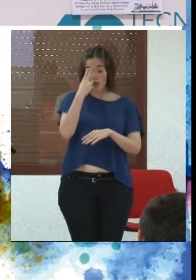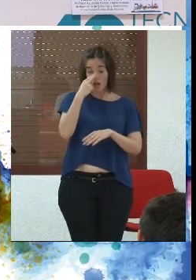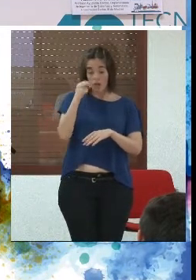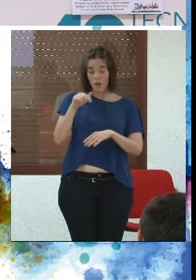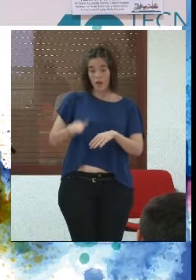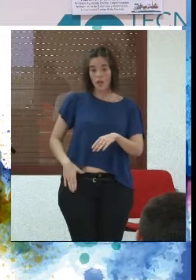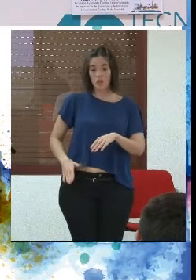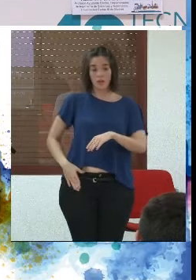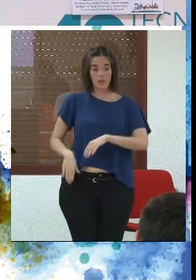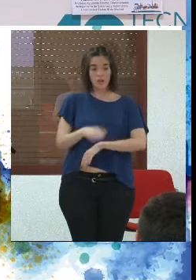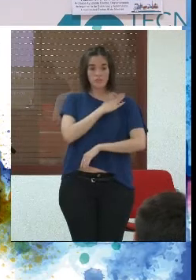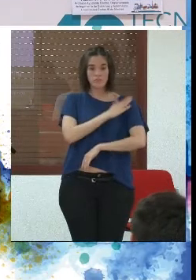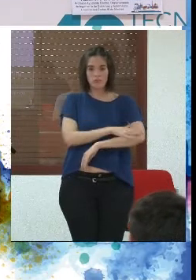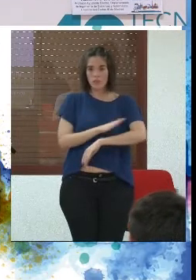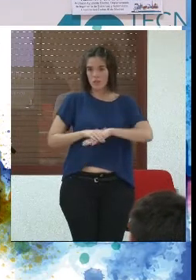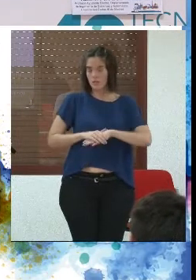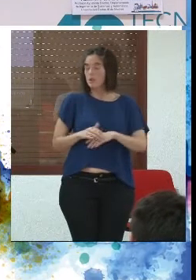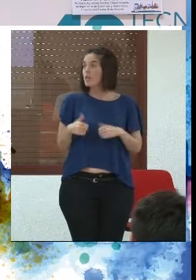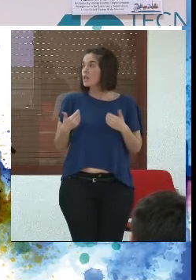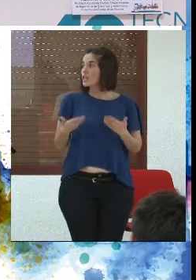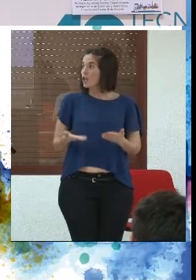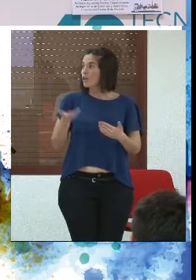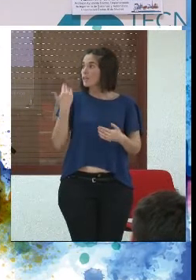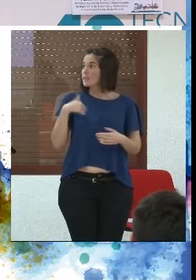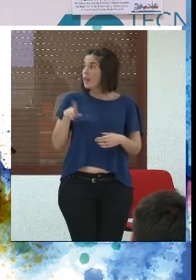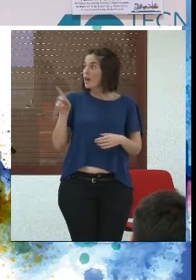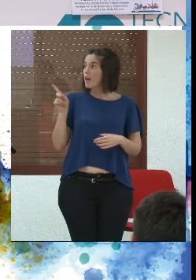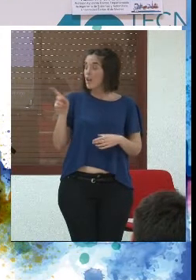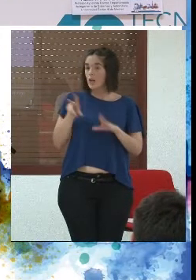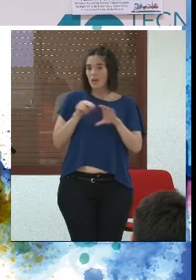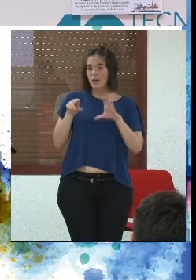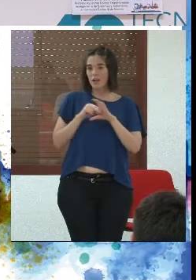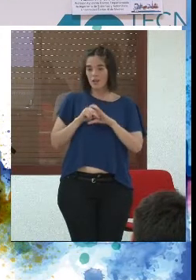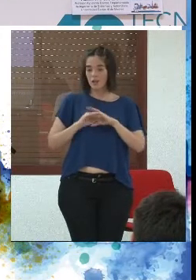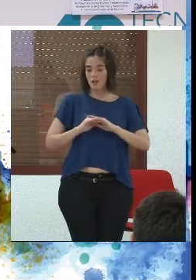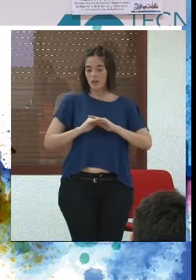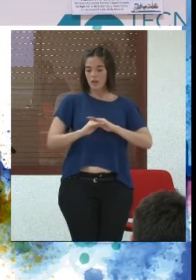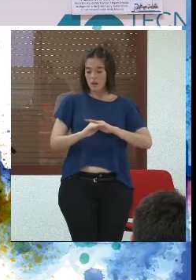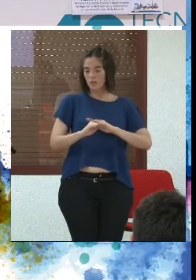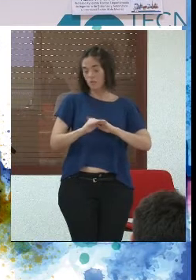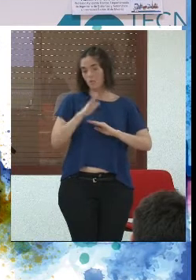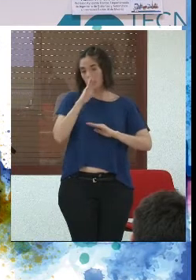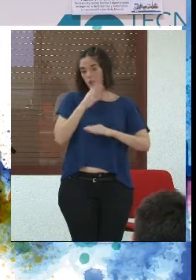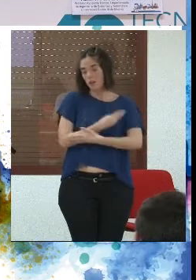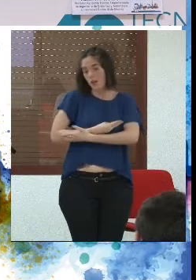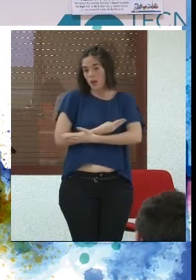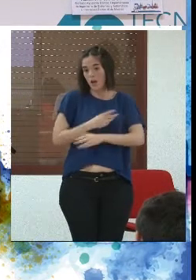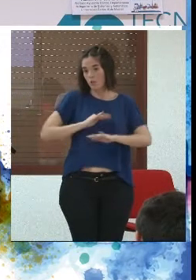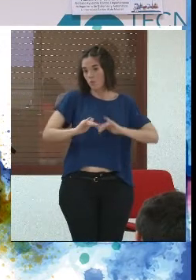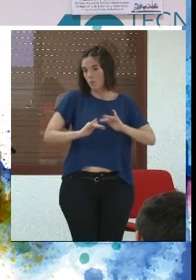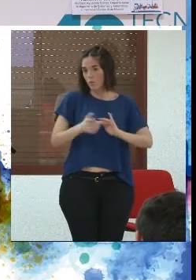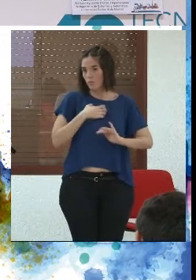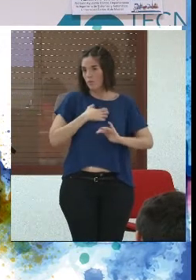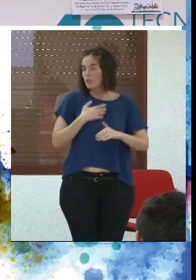hip, knees, and ankles of both legs. In the video, the child was